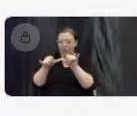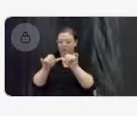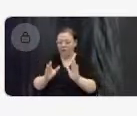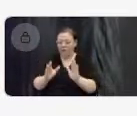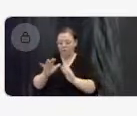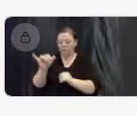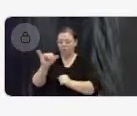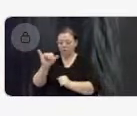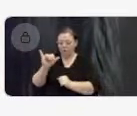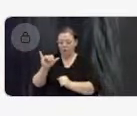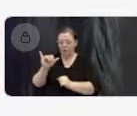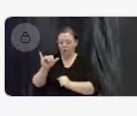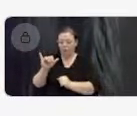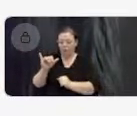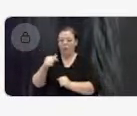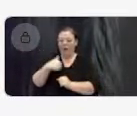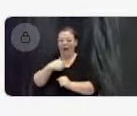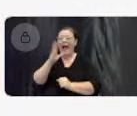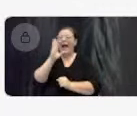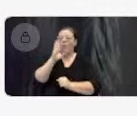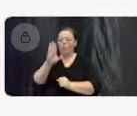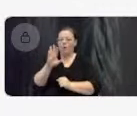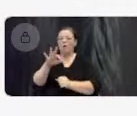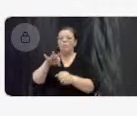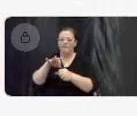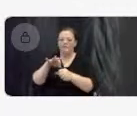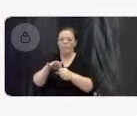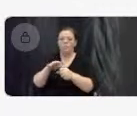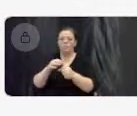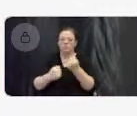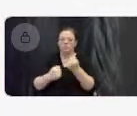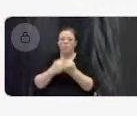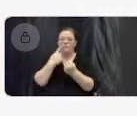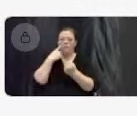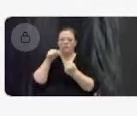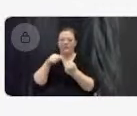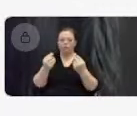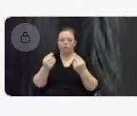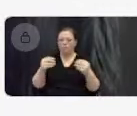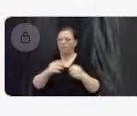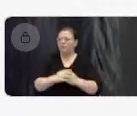firm representing, so I will be for this project. I just want to make those changes.